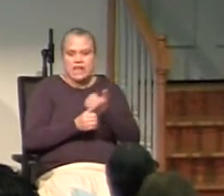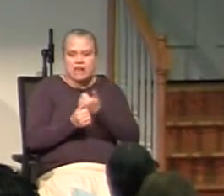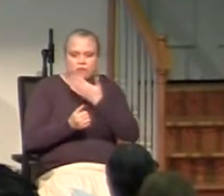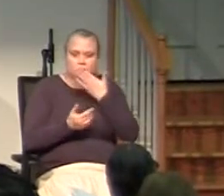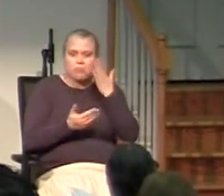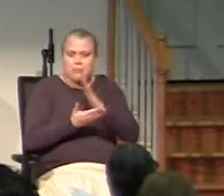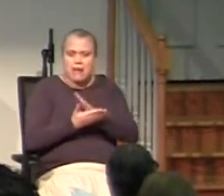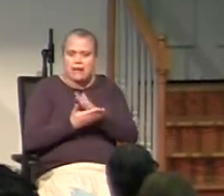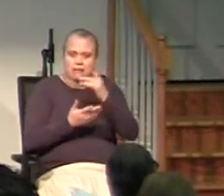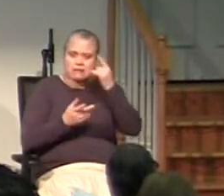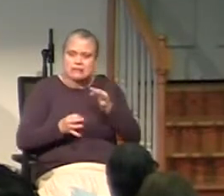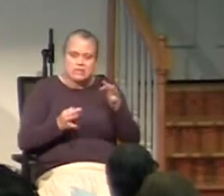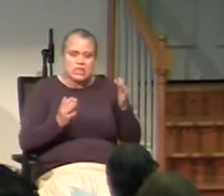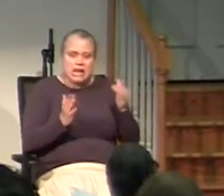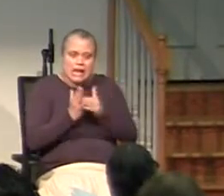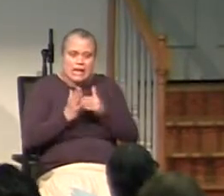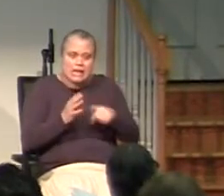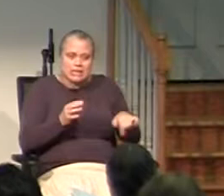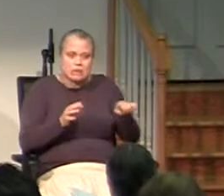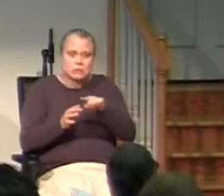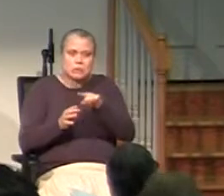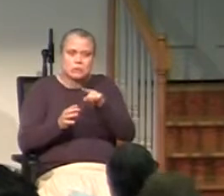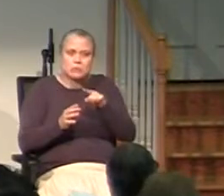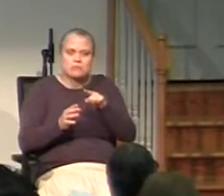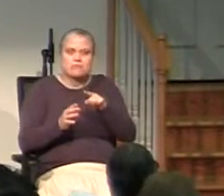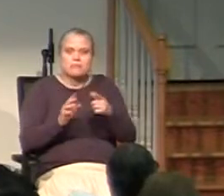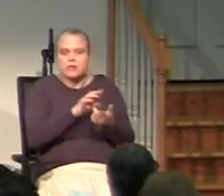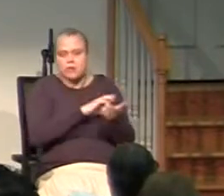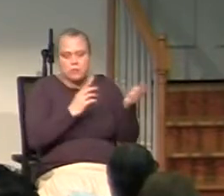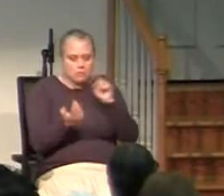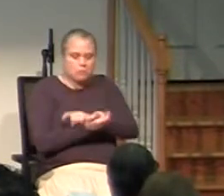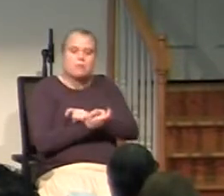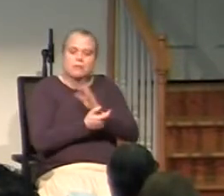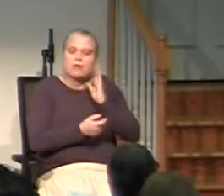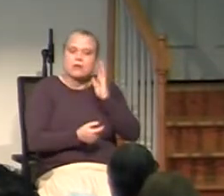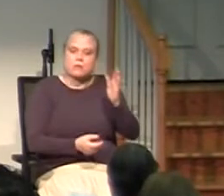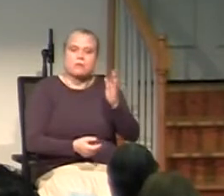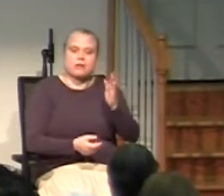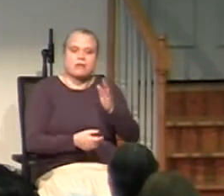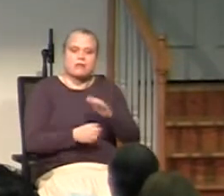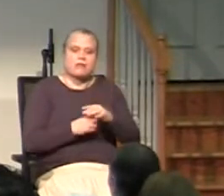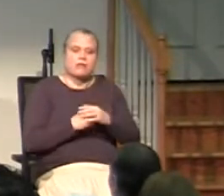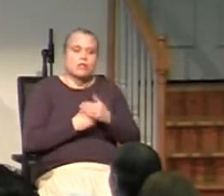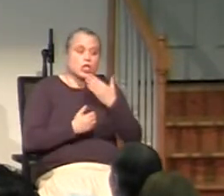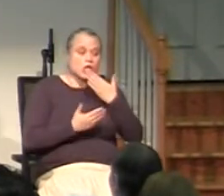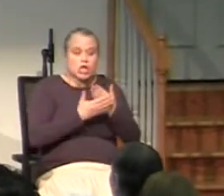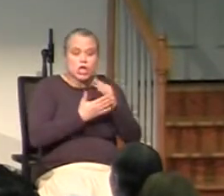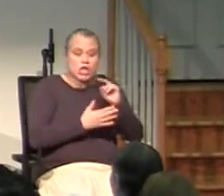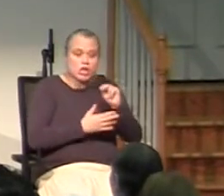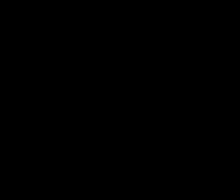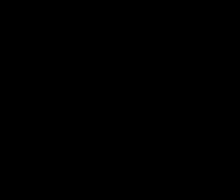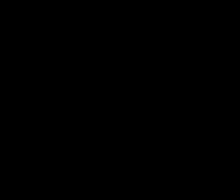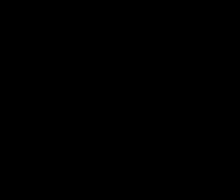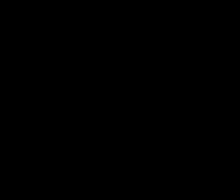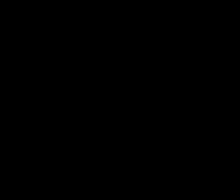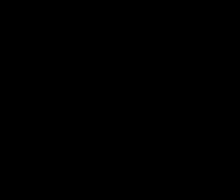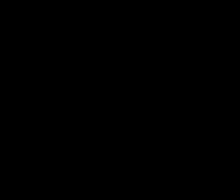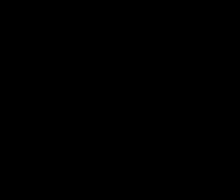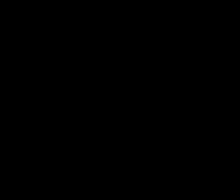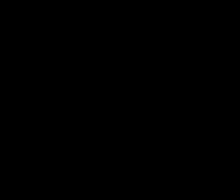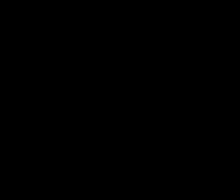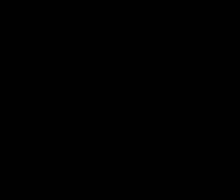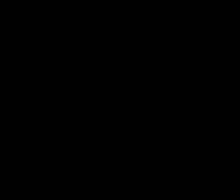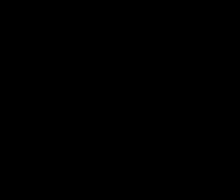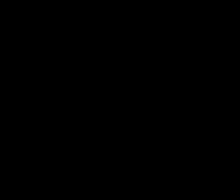been made against God's people on the face of the earth. So it's good news in the judgment. Justice as well